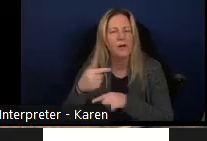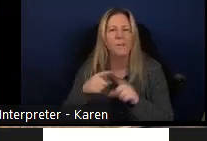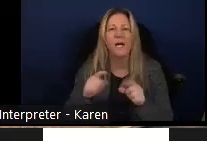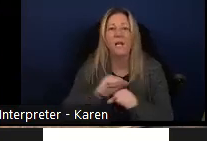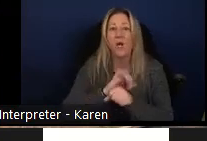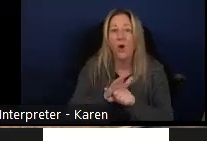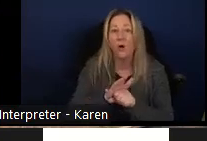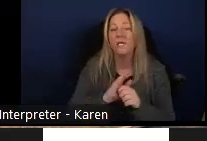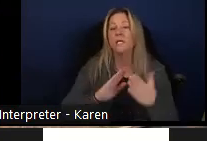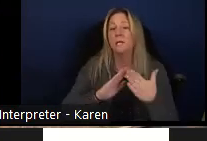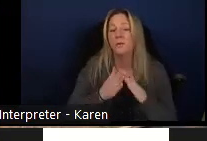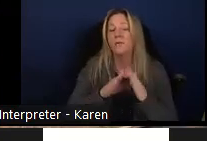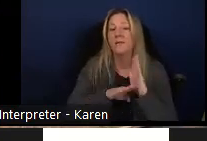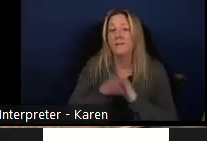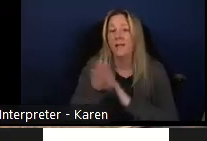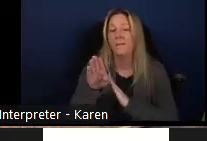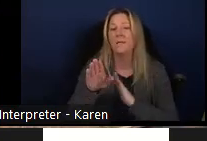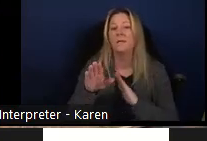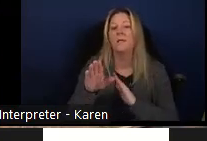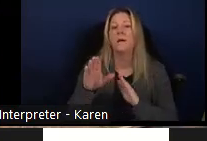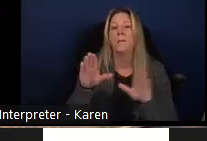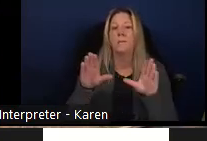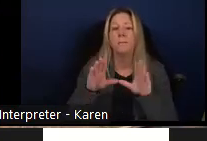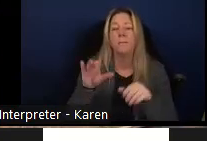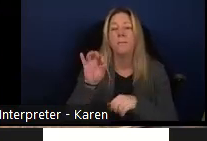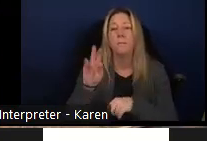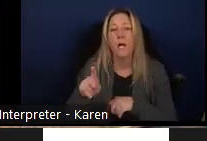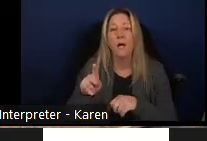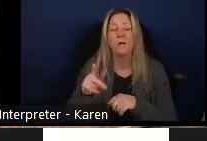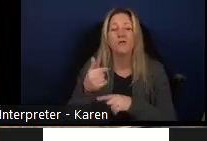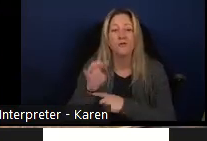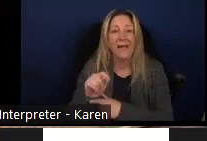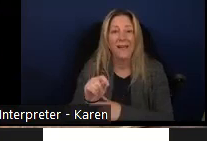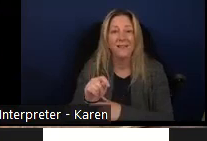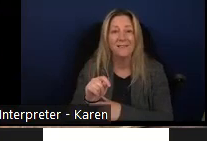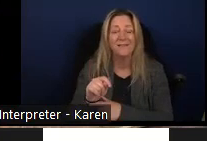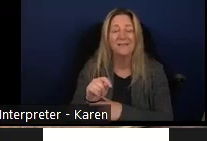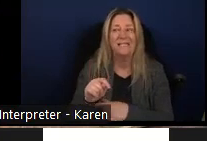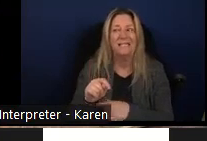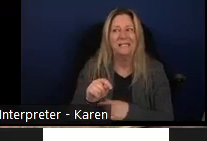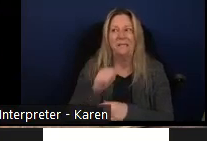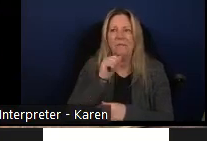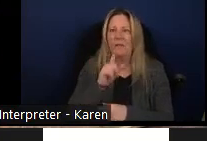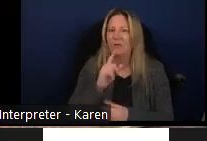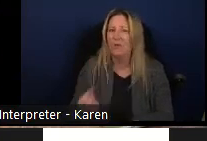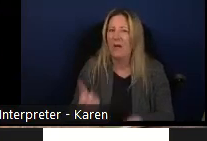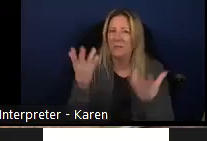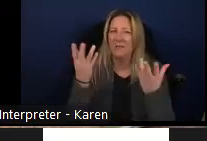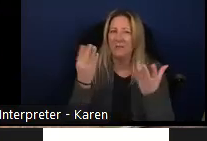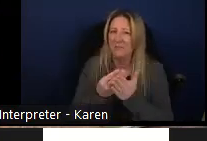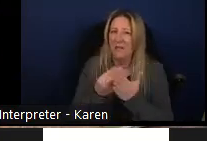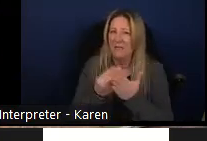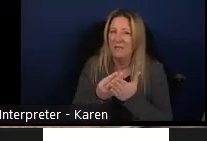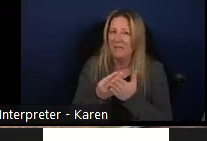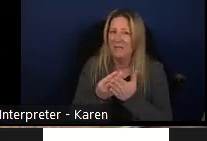Community Development Block Grant CV dollars, that I'm not sure, you know, what more is coming down in that arena.